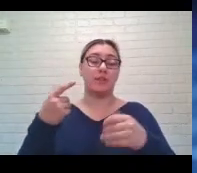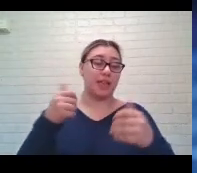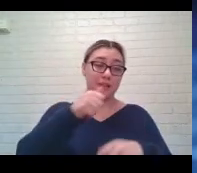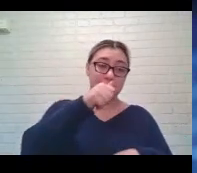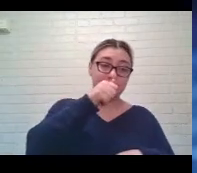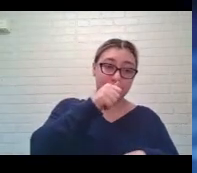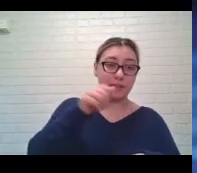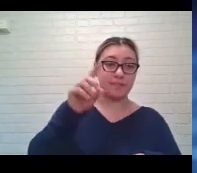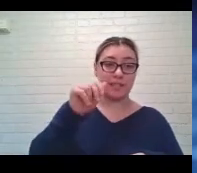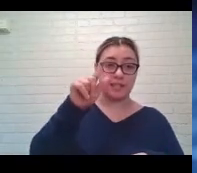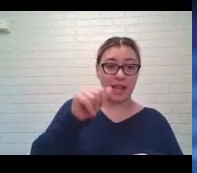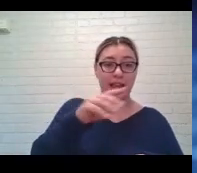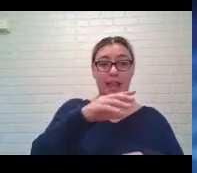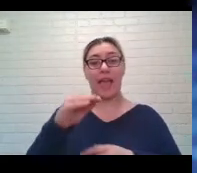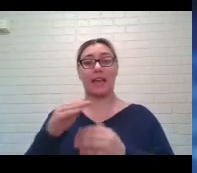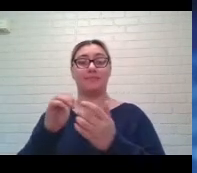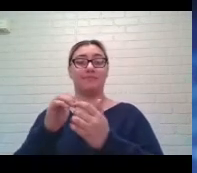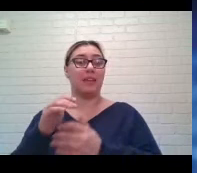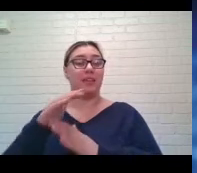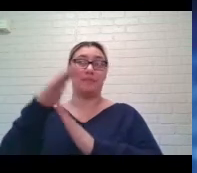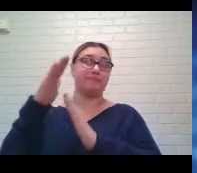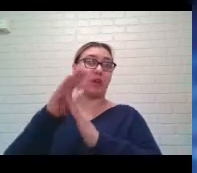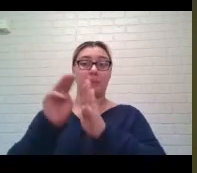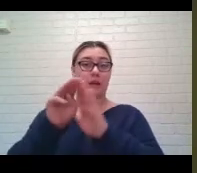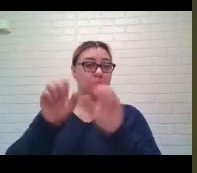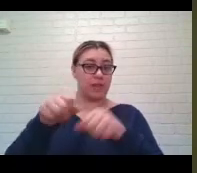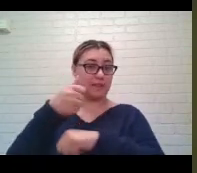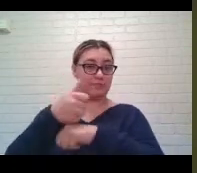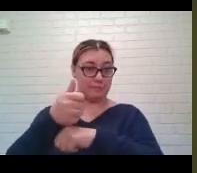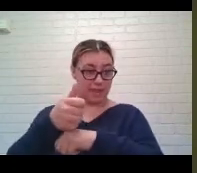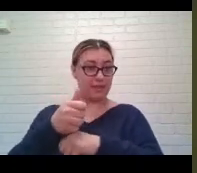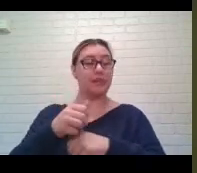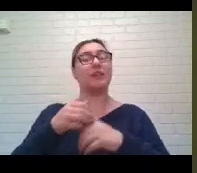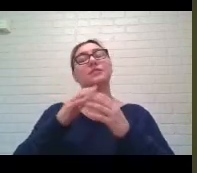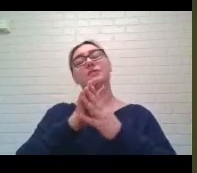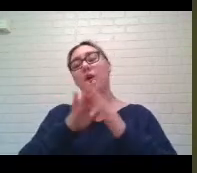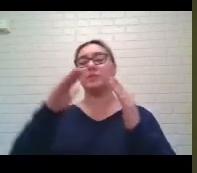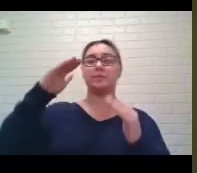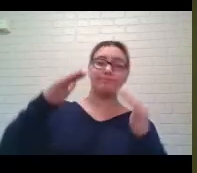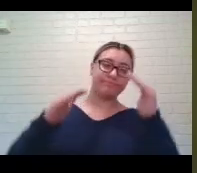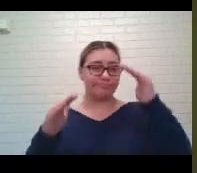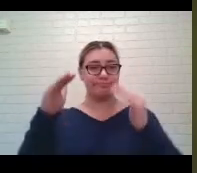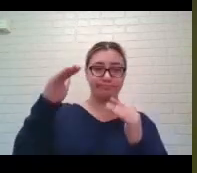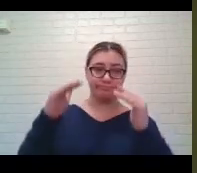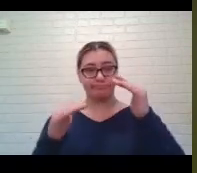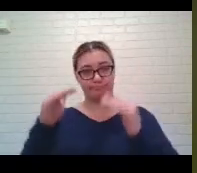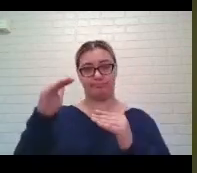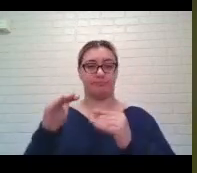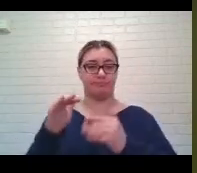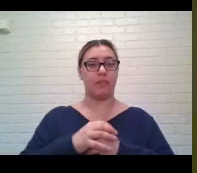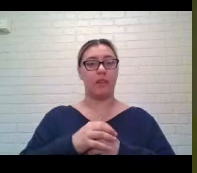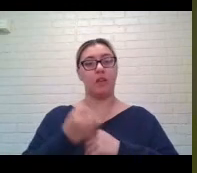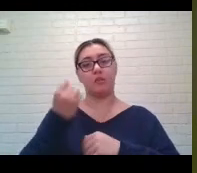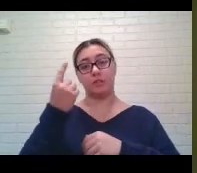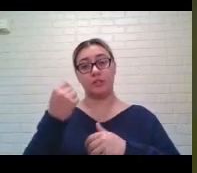how good of a model you can build. So I'm as part of the agenda, we have four things that we'll be discussing today. We'll